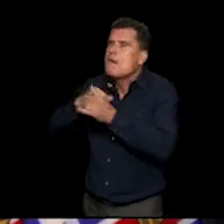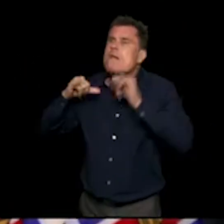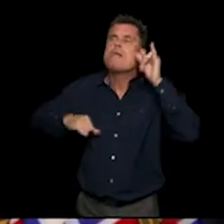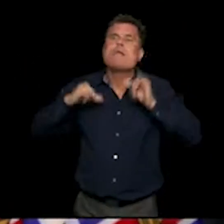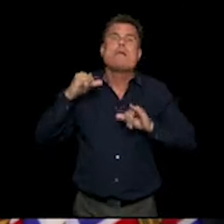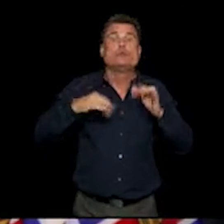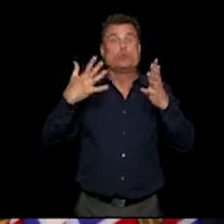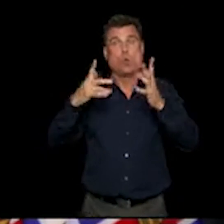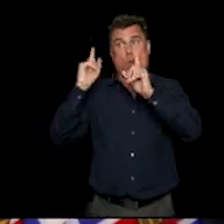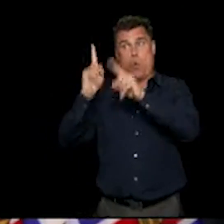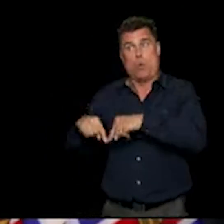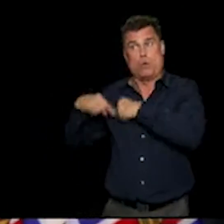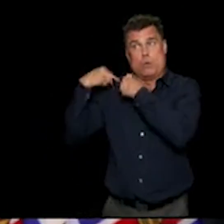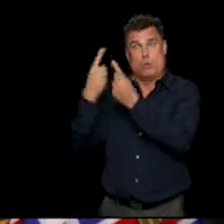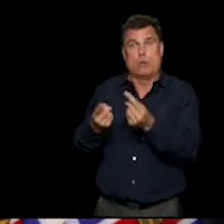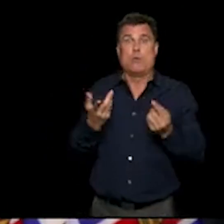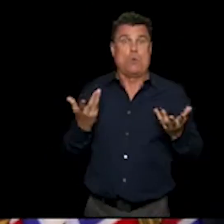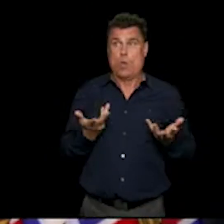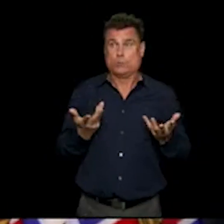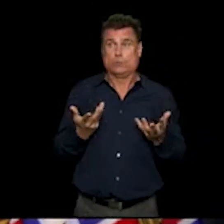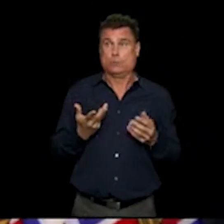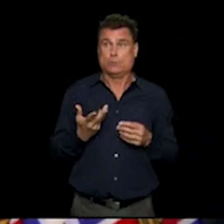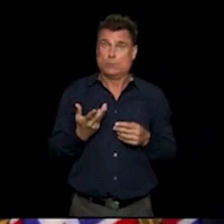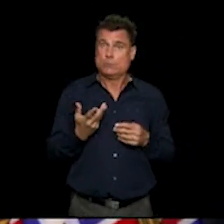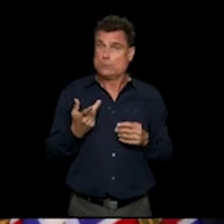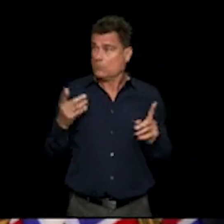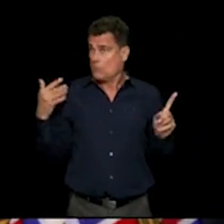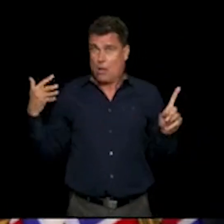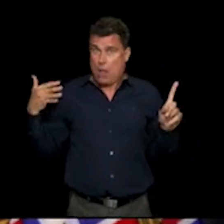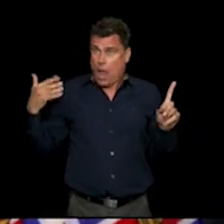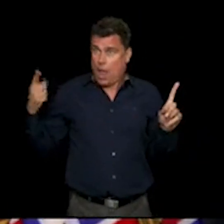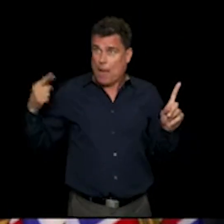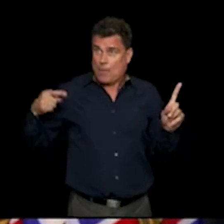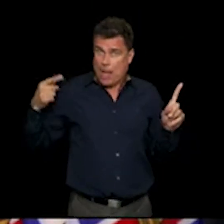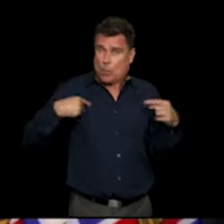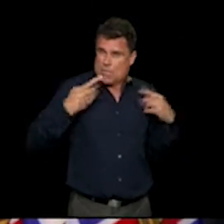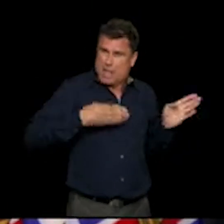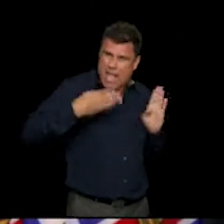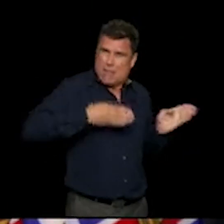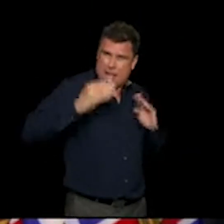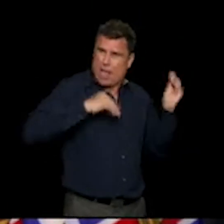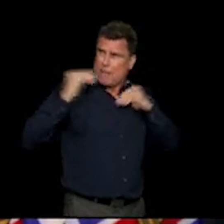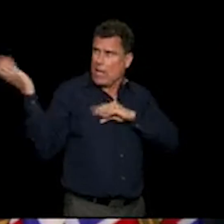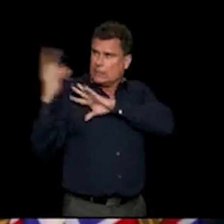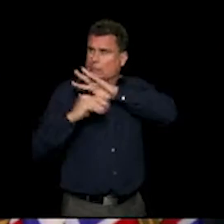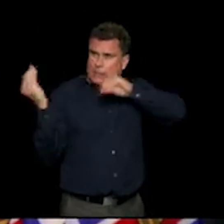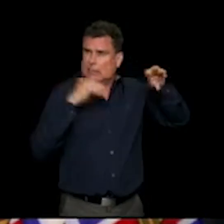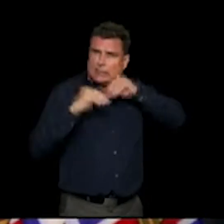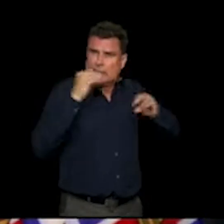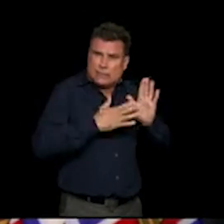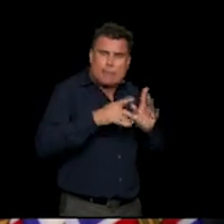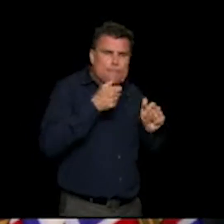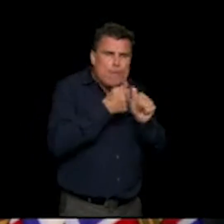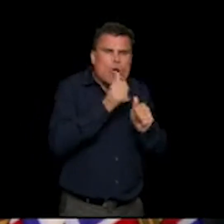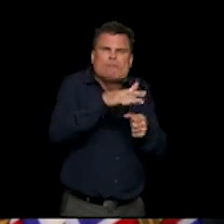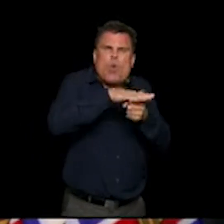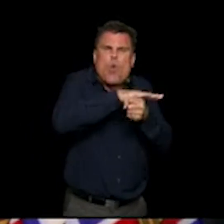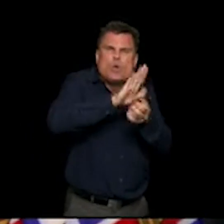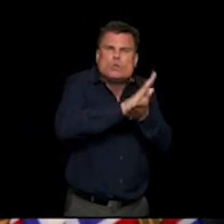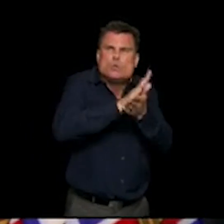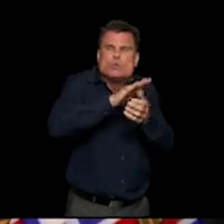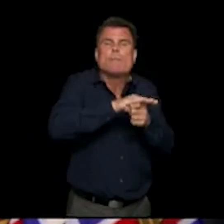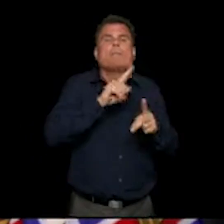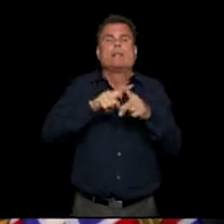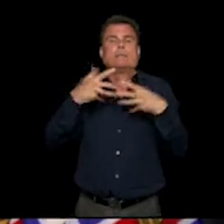And so we've worked as well during this planning period since we released the July 29th direction with local